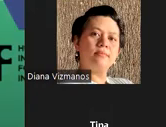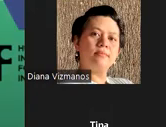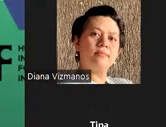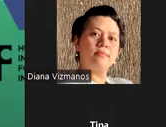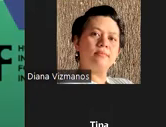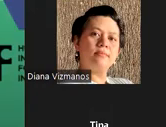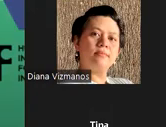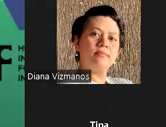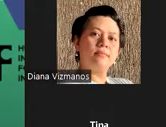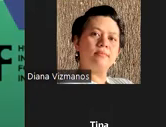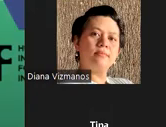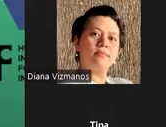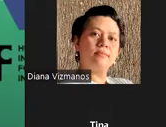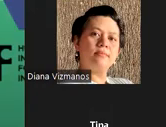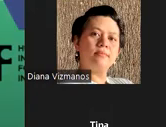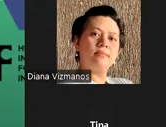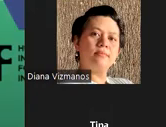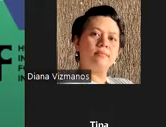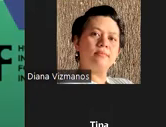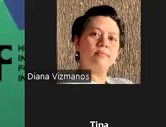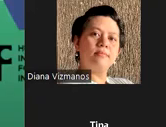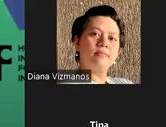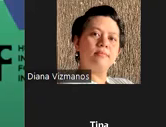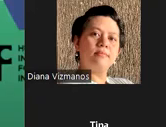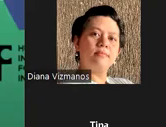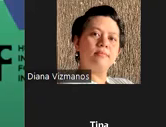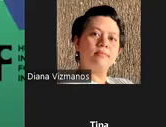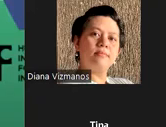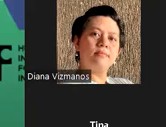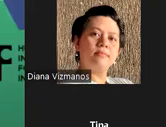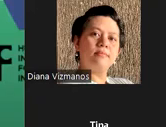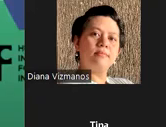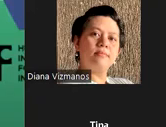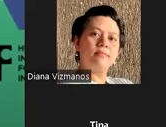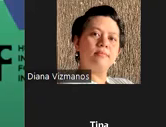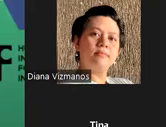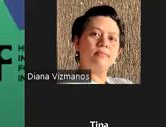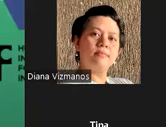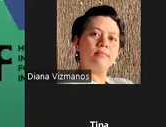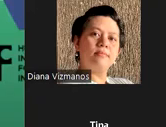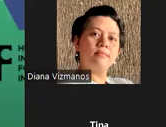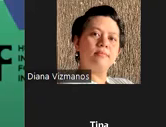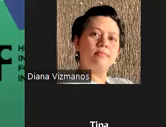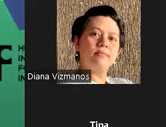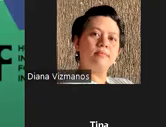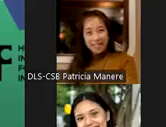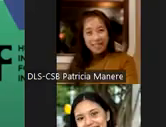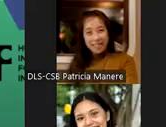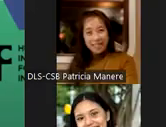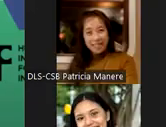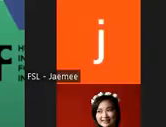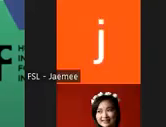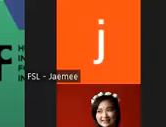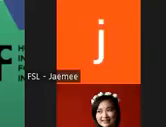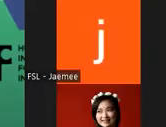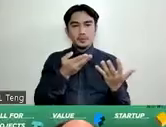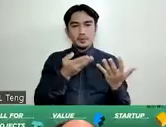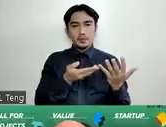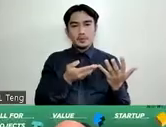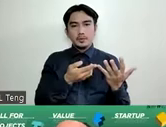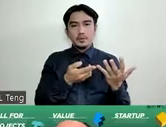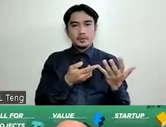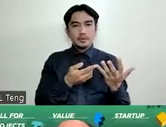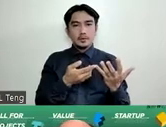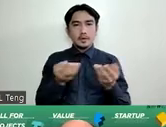today, Camille Albarracin. And of course, I'm the OIC Director for Benilde HIFI and also acting TBI